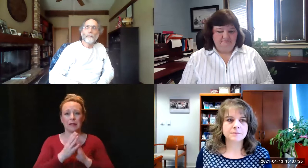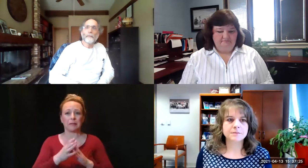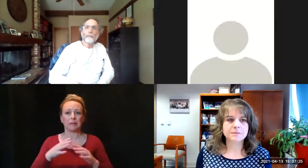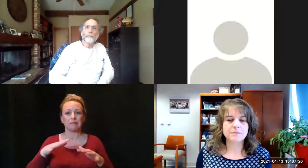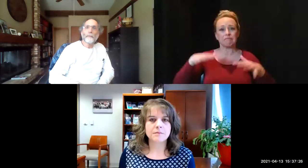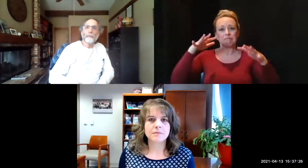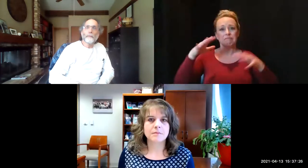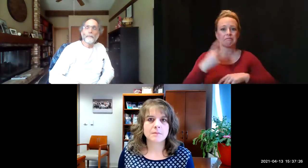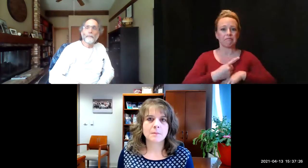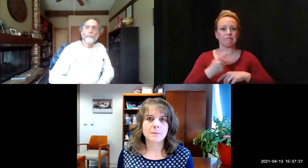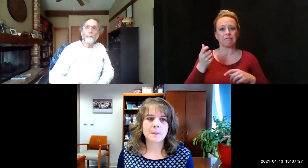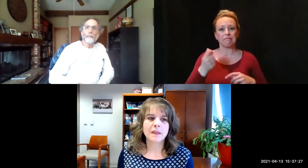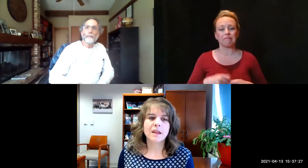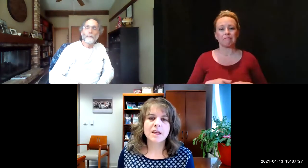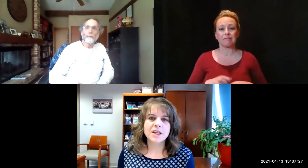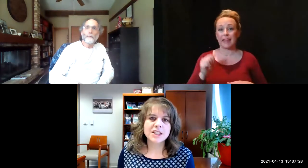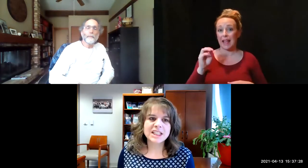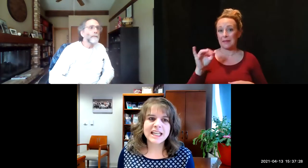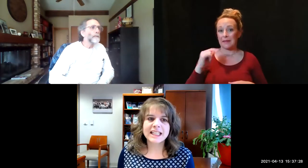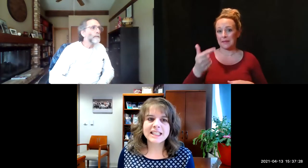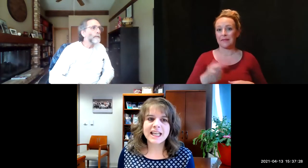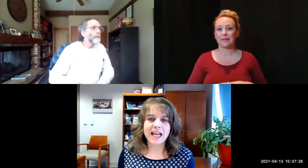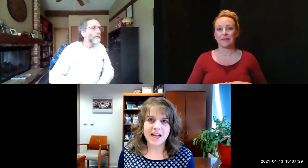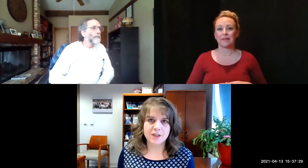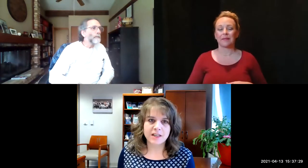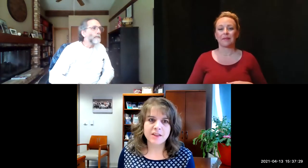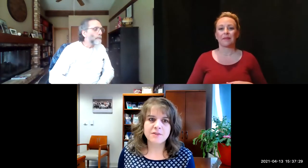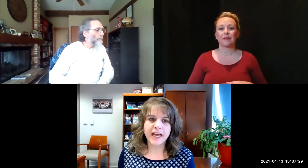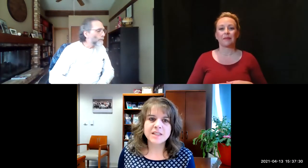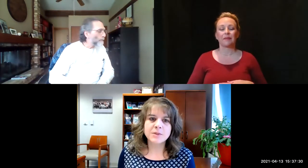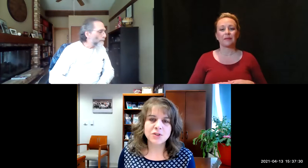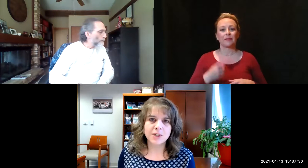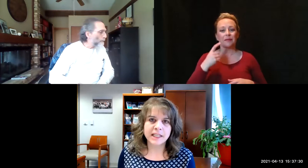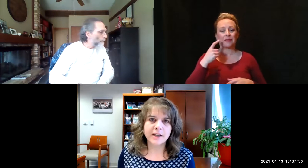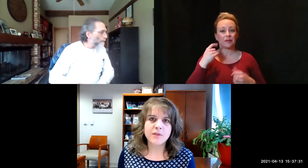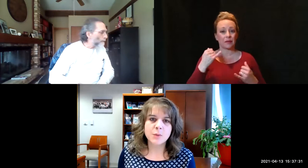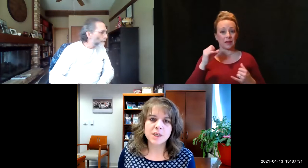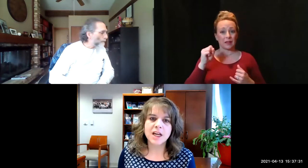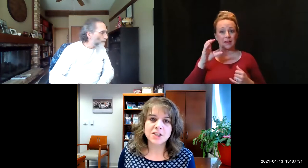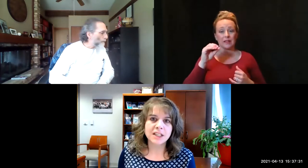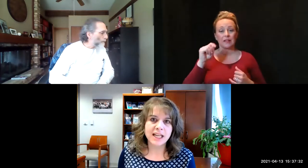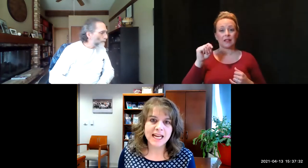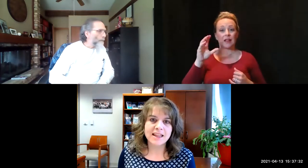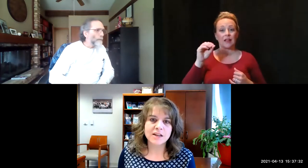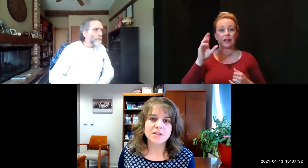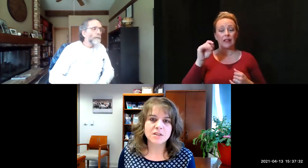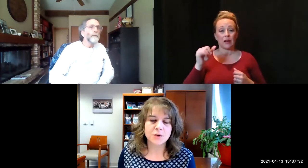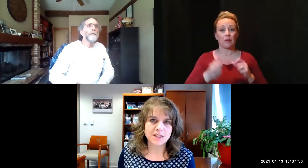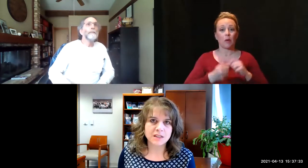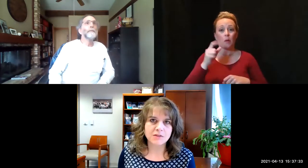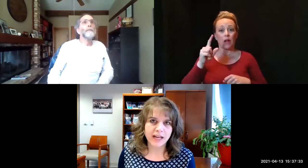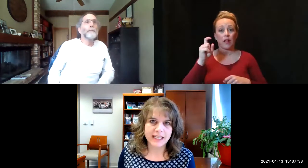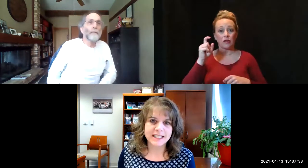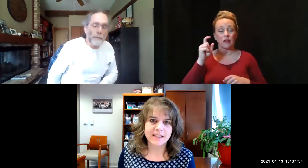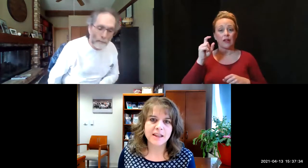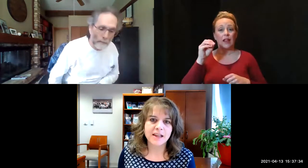Thank you, Anita. Now go ahead, Amy. To date in Scott County, the vast majority of the 108,000 doses